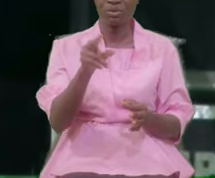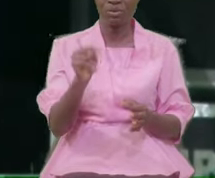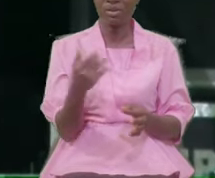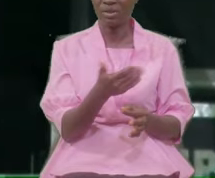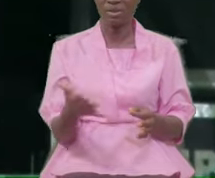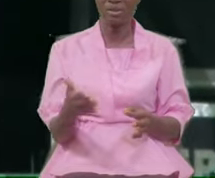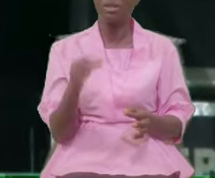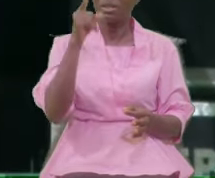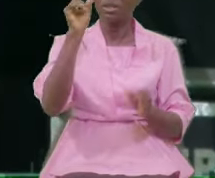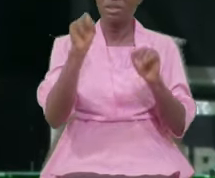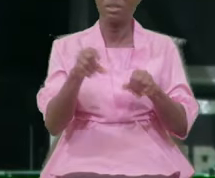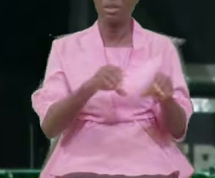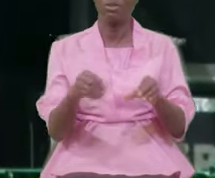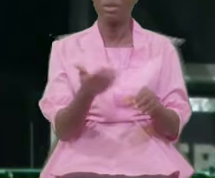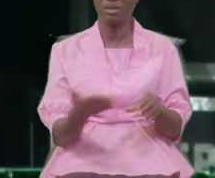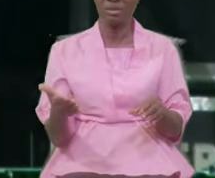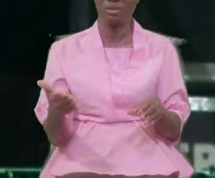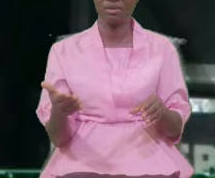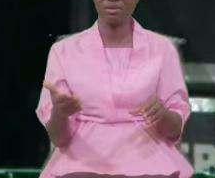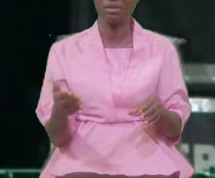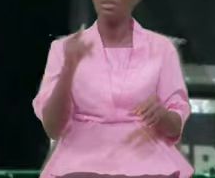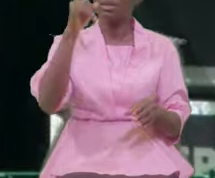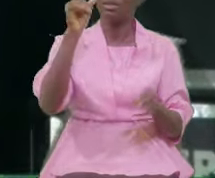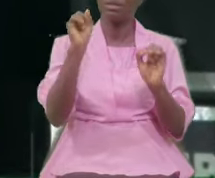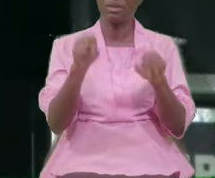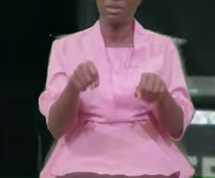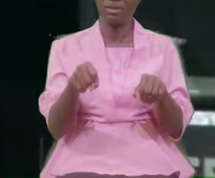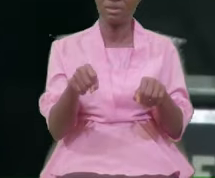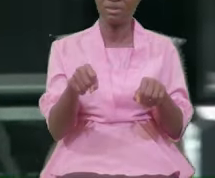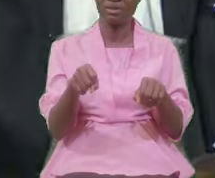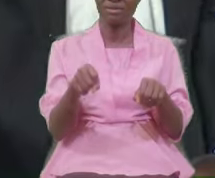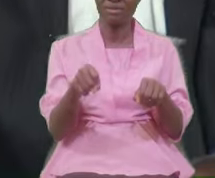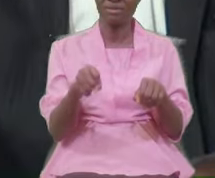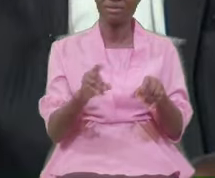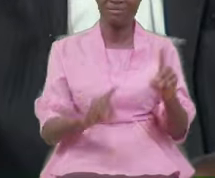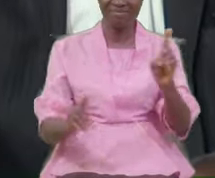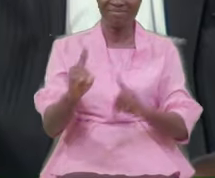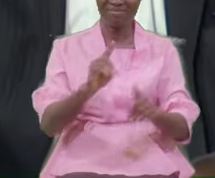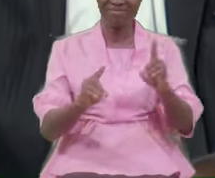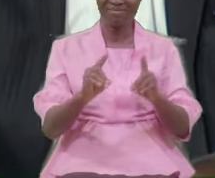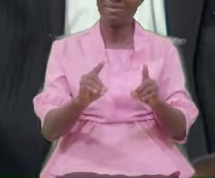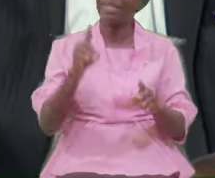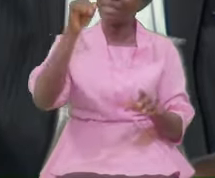do he makah say he can